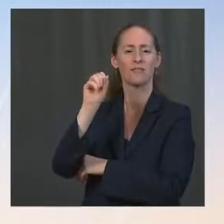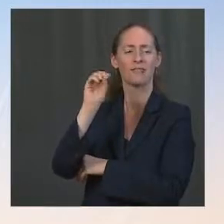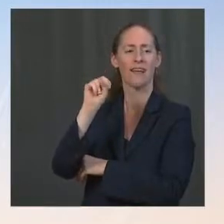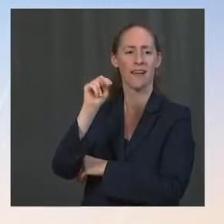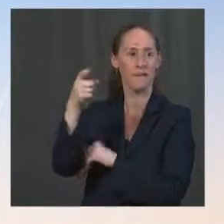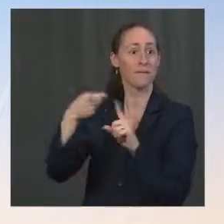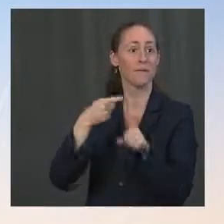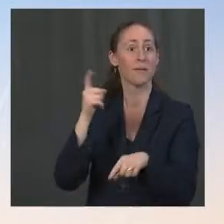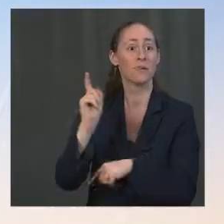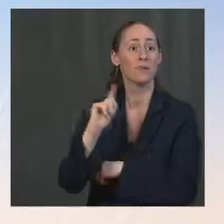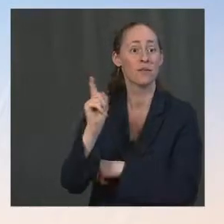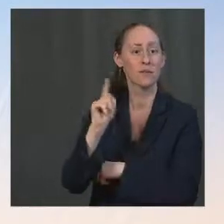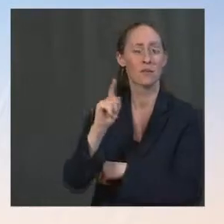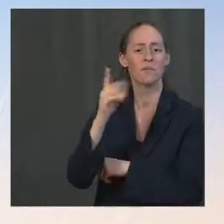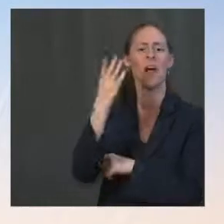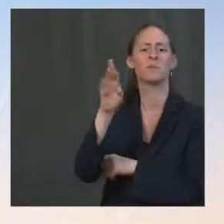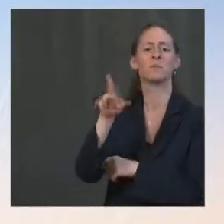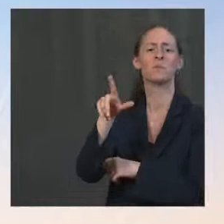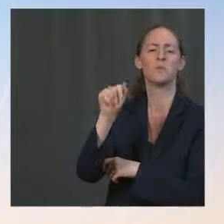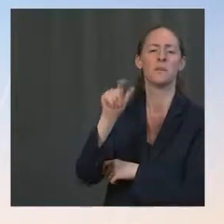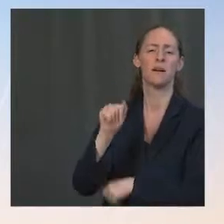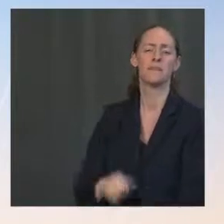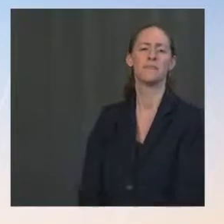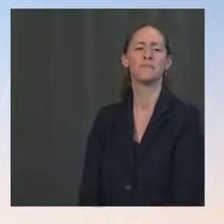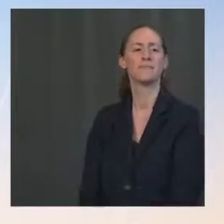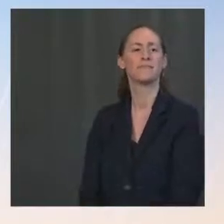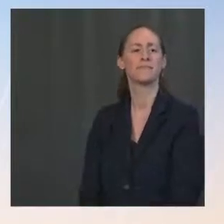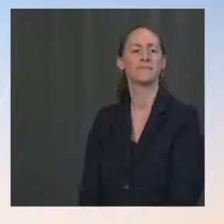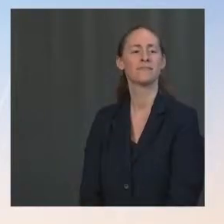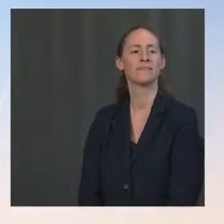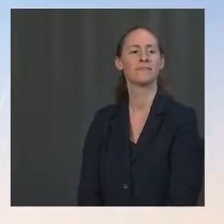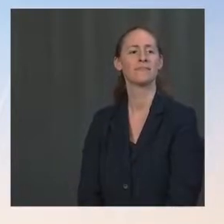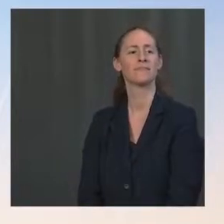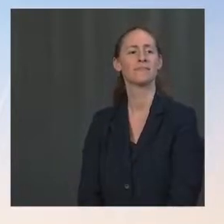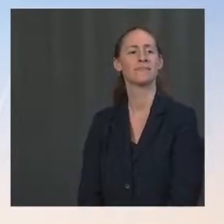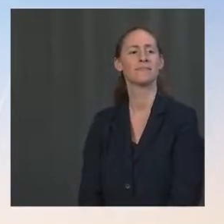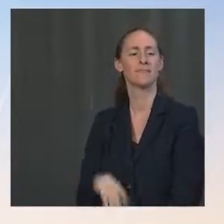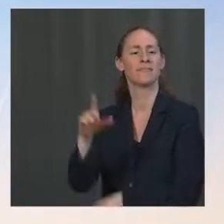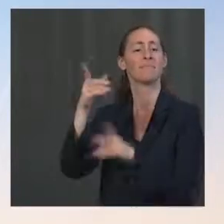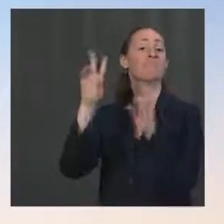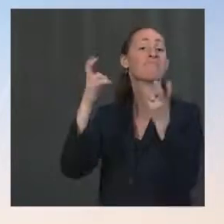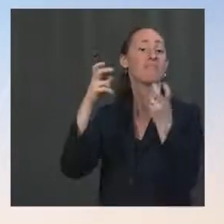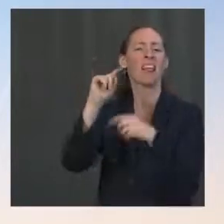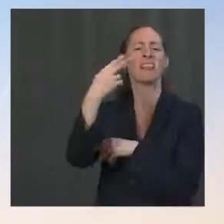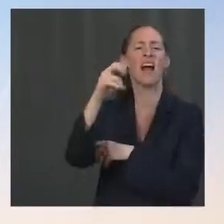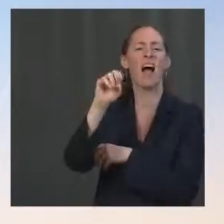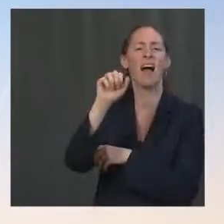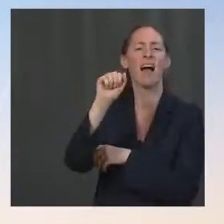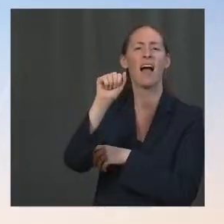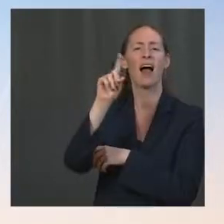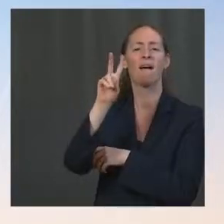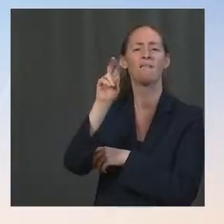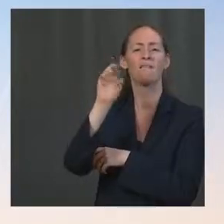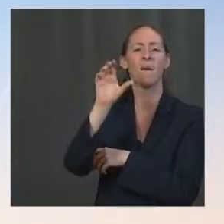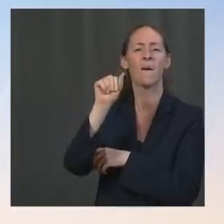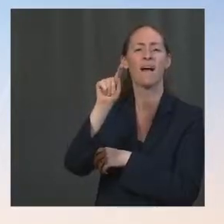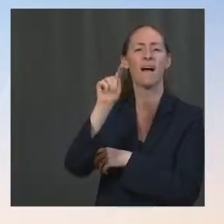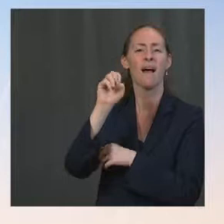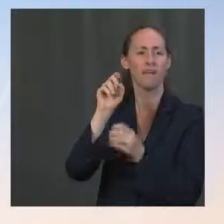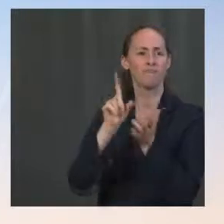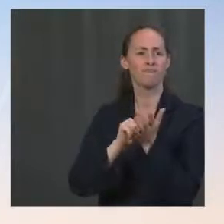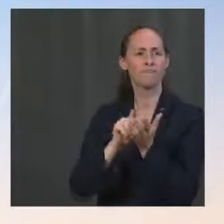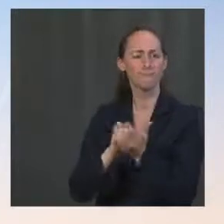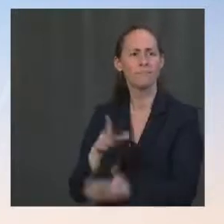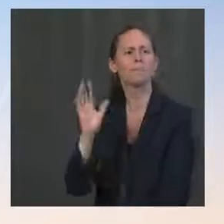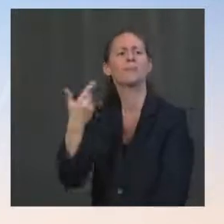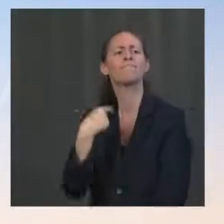Rouge, Louisiana. How can we help you, Blake? Thank you for having me. Hurricane Ida is on Louisiana's doorstep, but